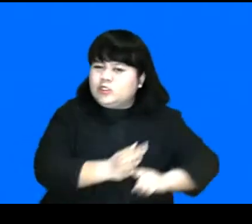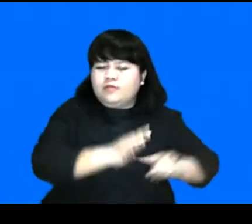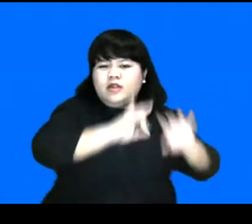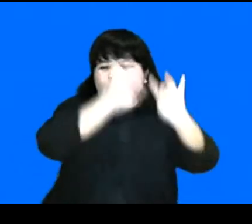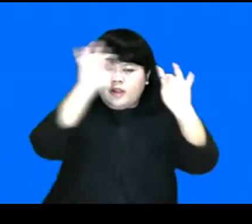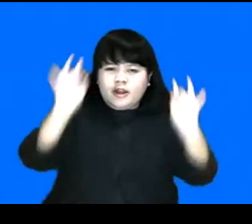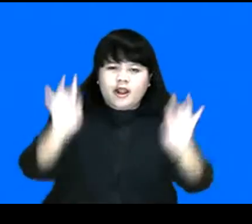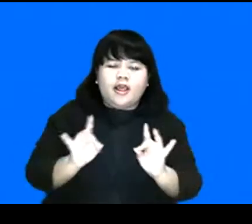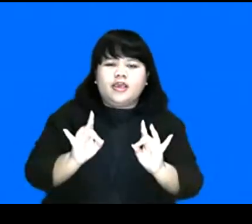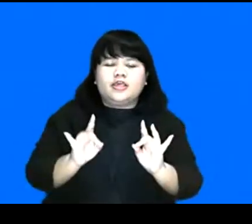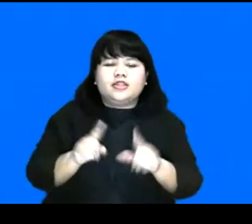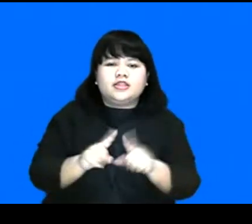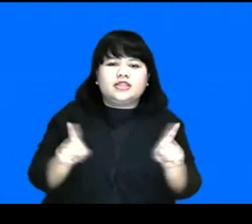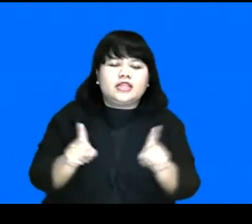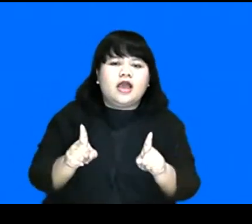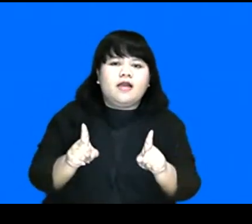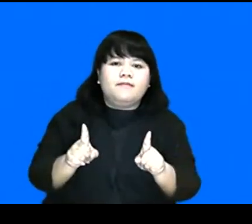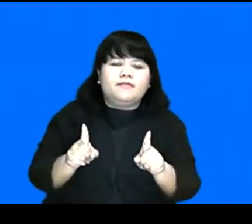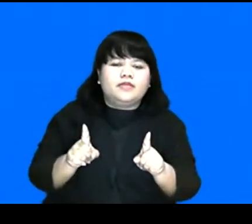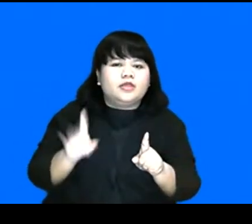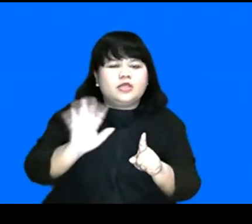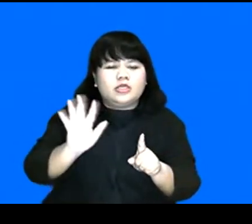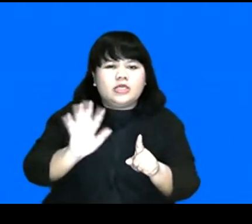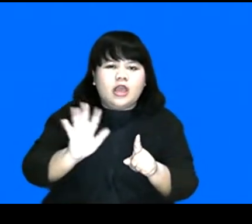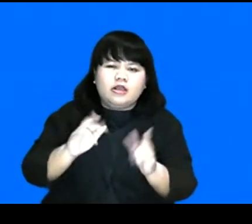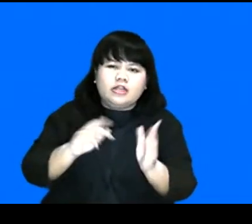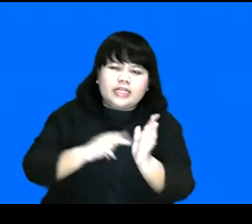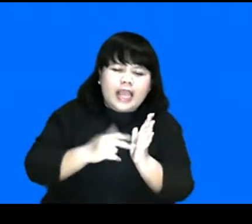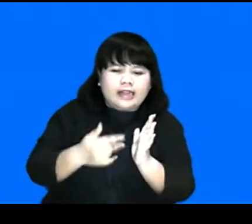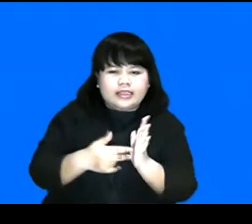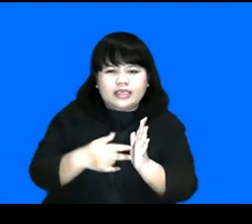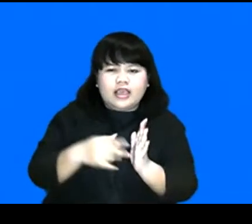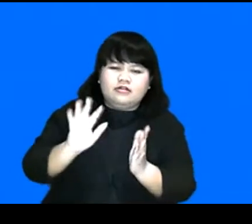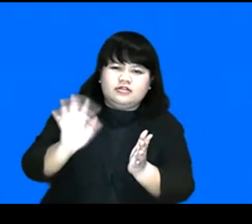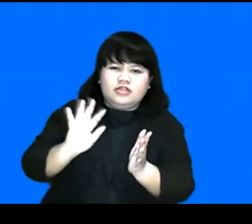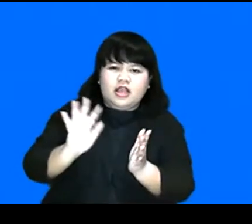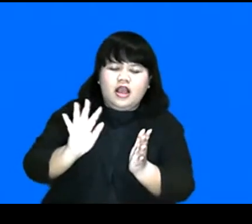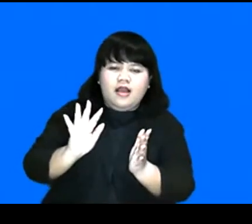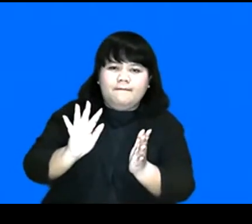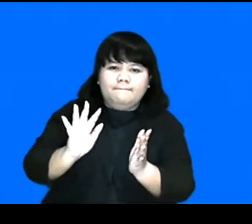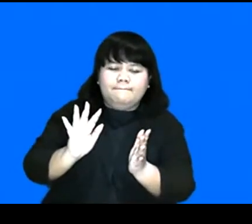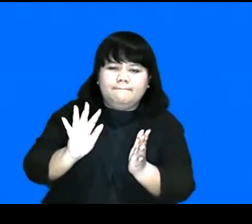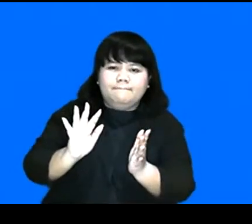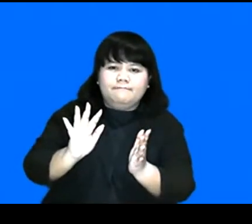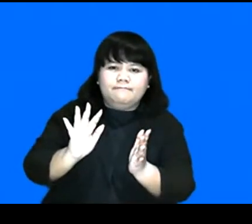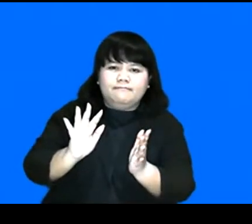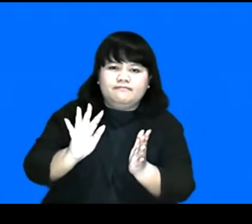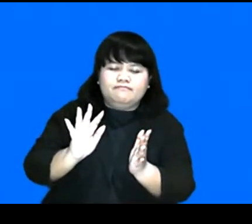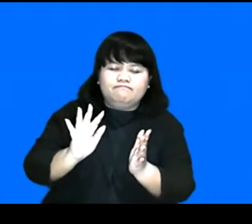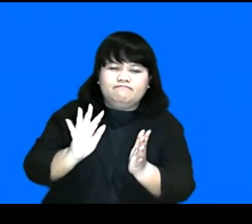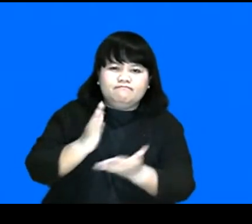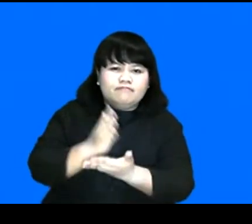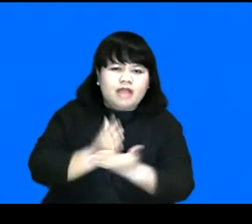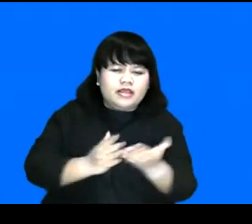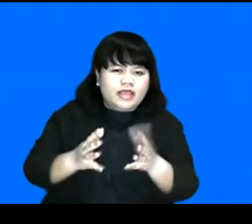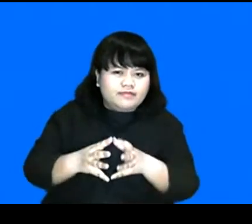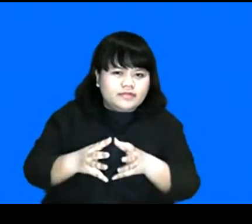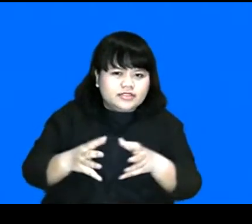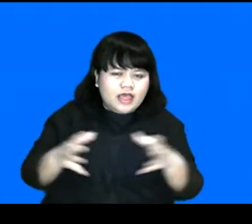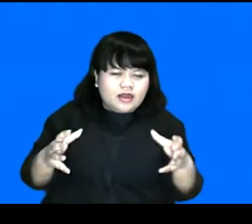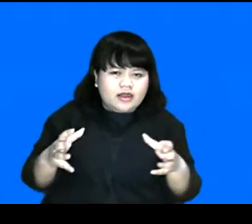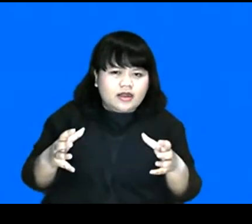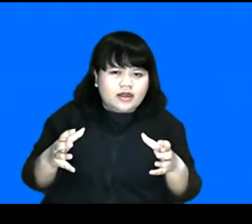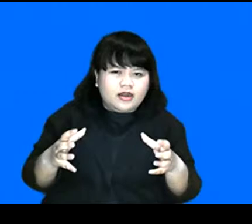into where it is most most sought, which is the economic rights of